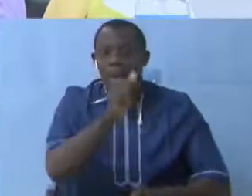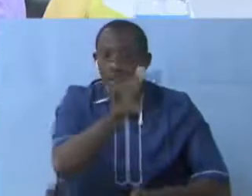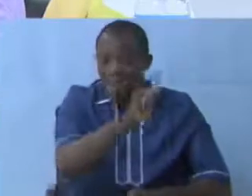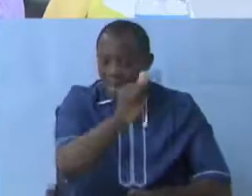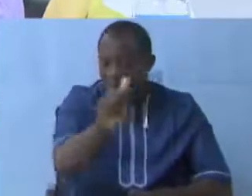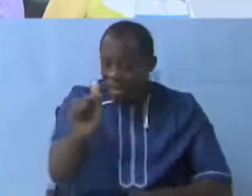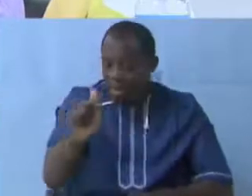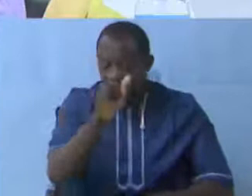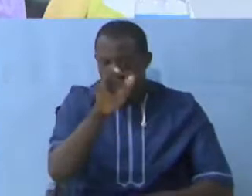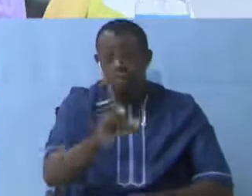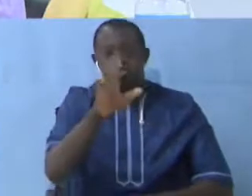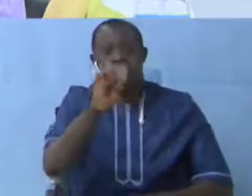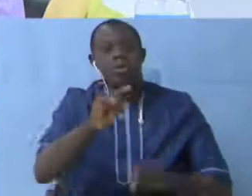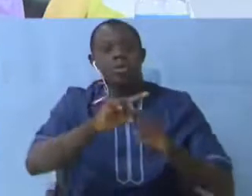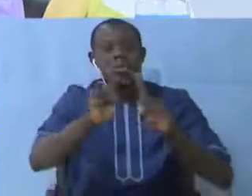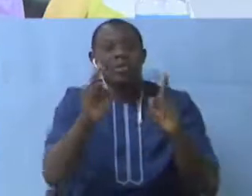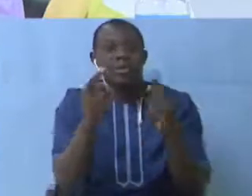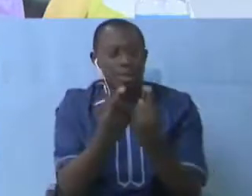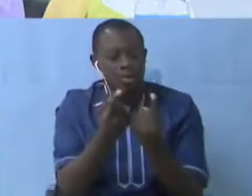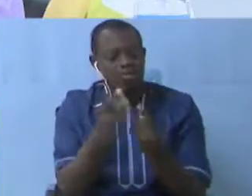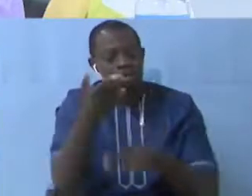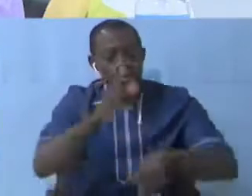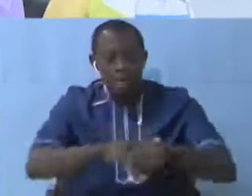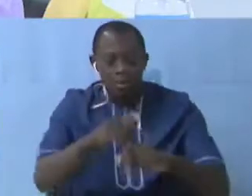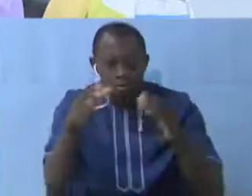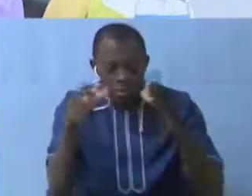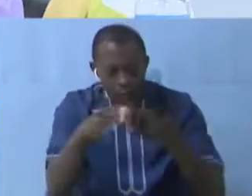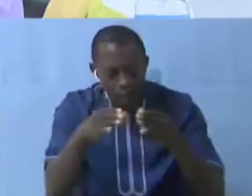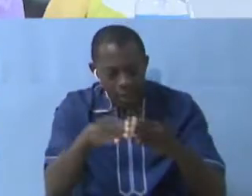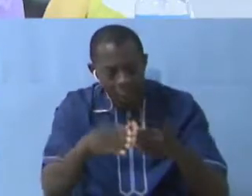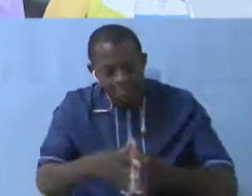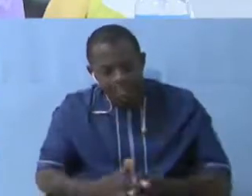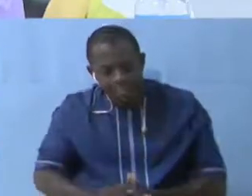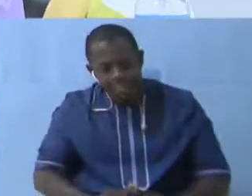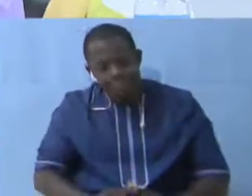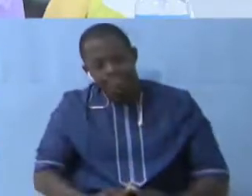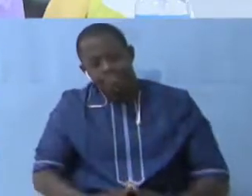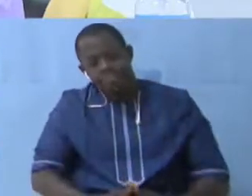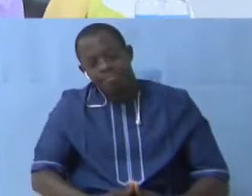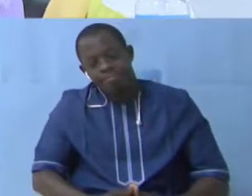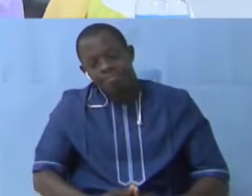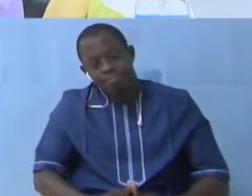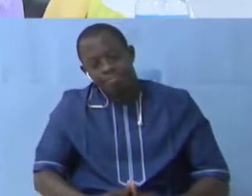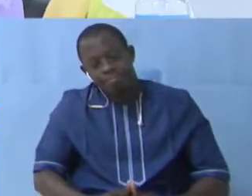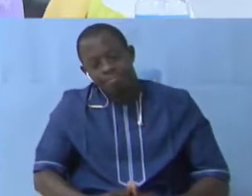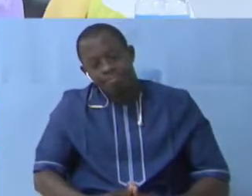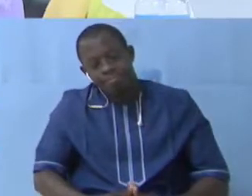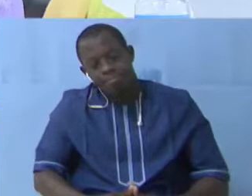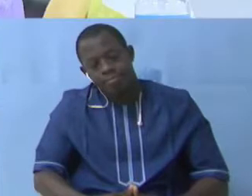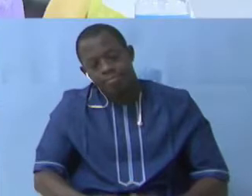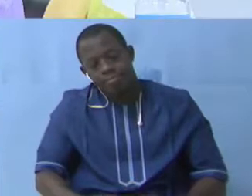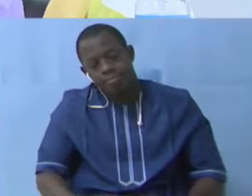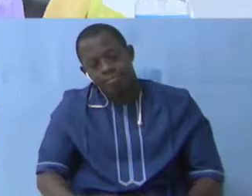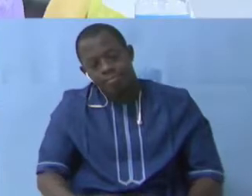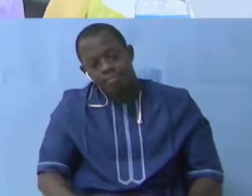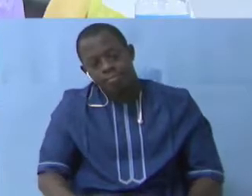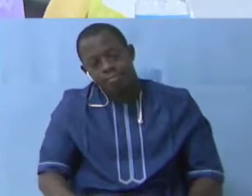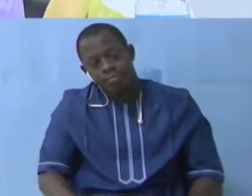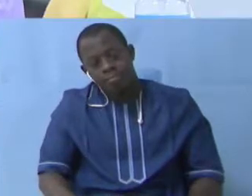things. Sometimes coming together. Jéego ñëw faslante ay jéego kenn ku nekk di def lu nekk ñuy def lu ne